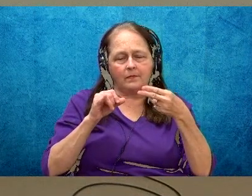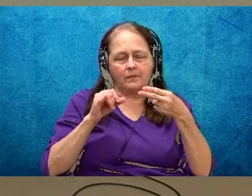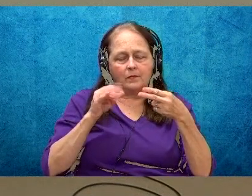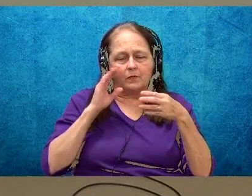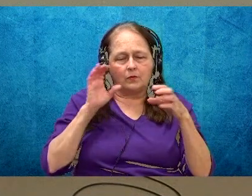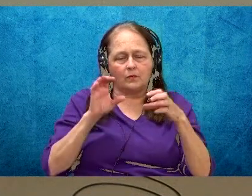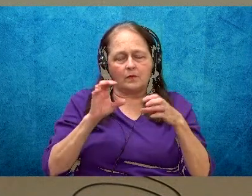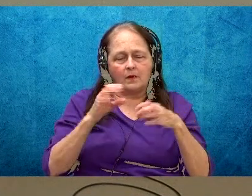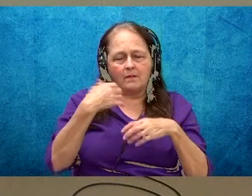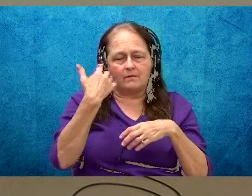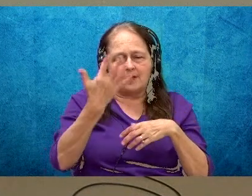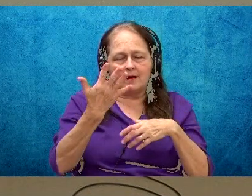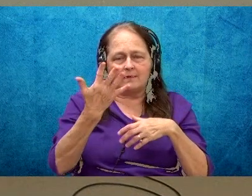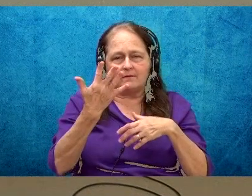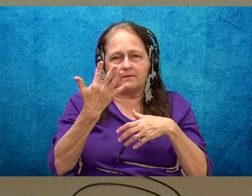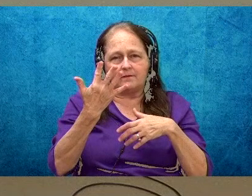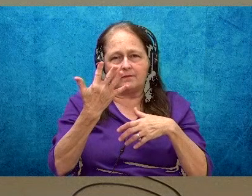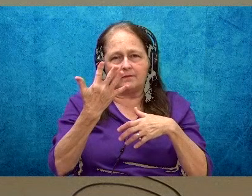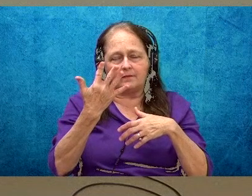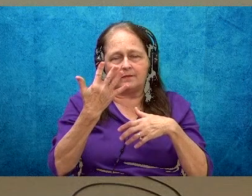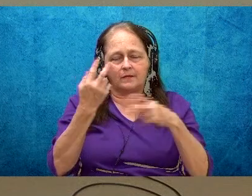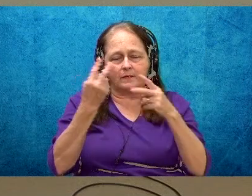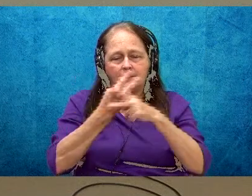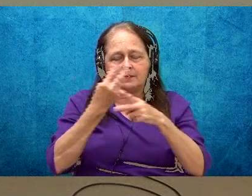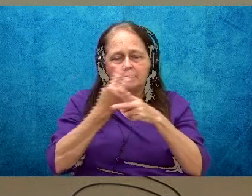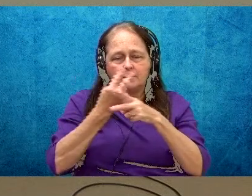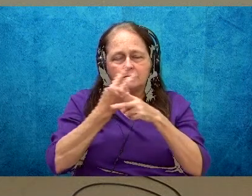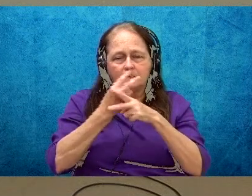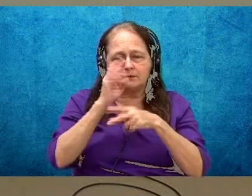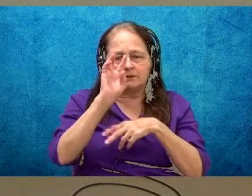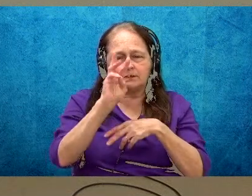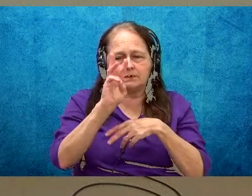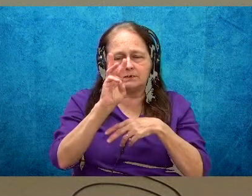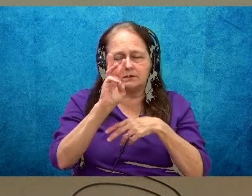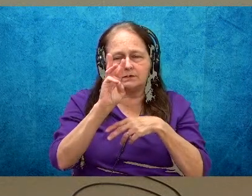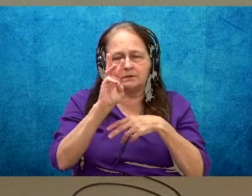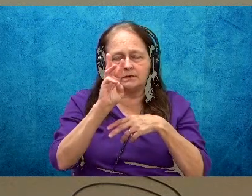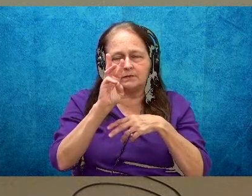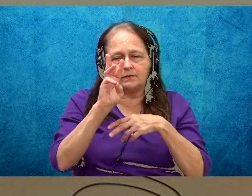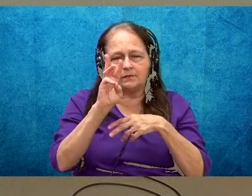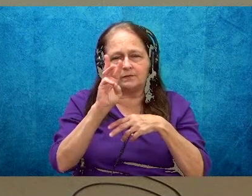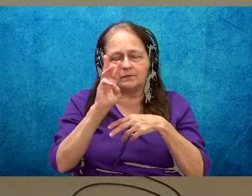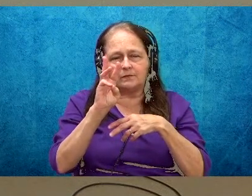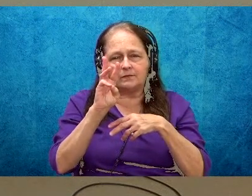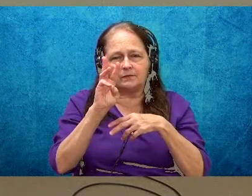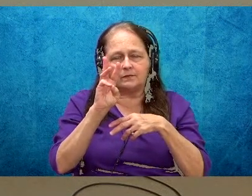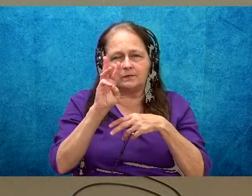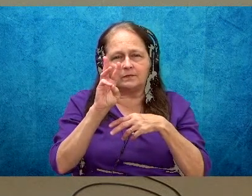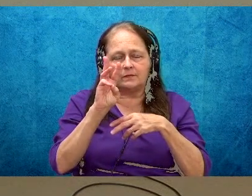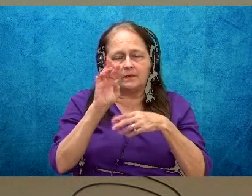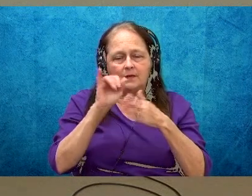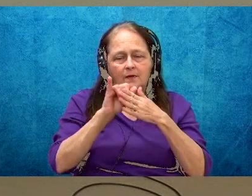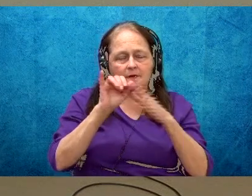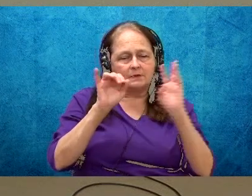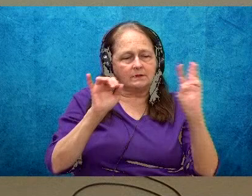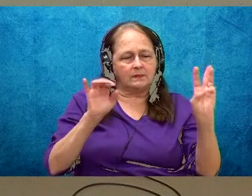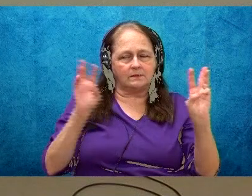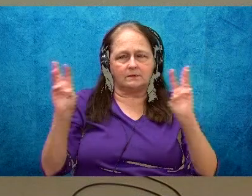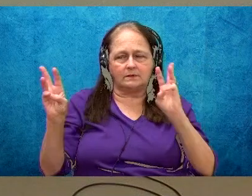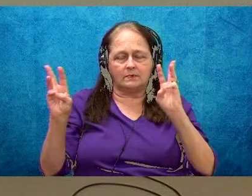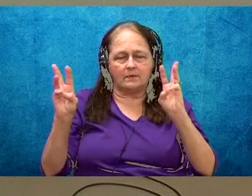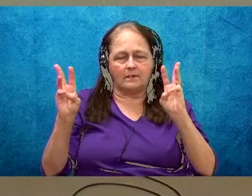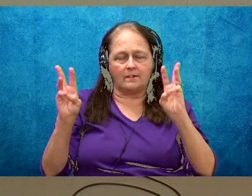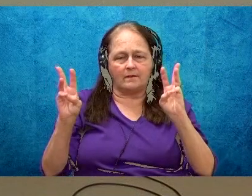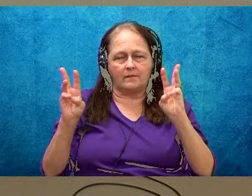do 5 times 6 because if this is 6, this is 6. If this